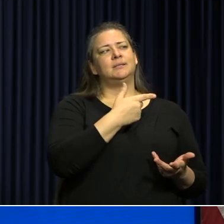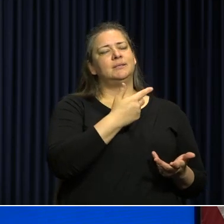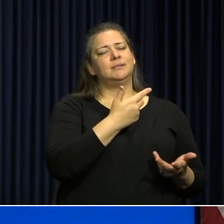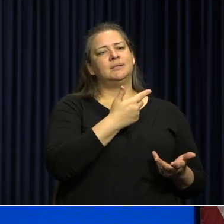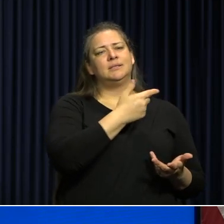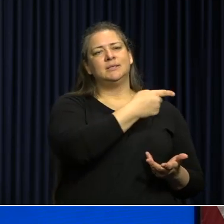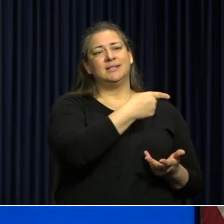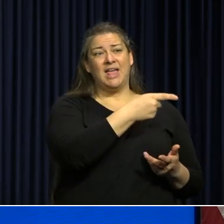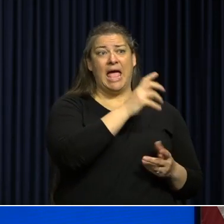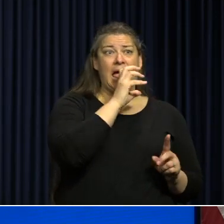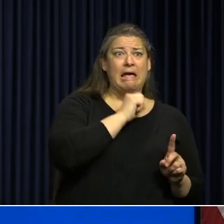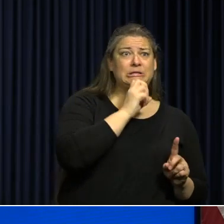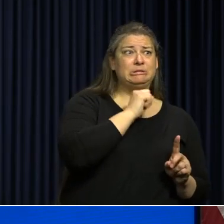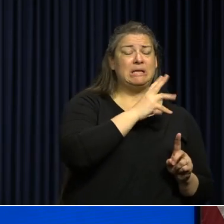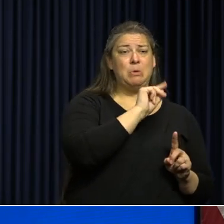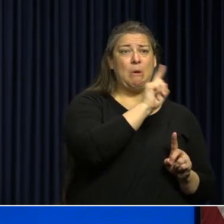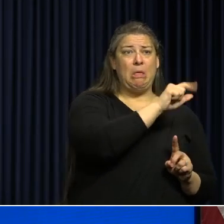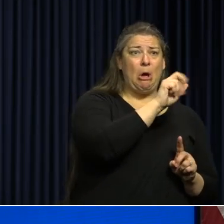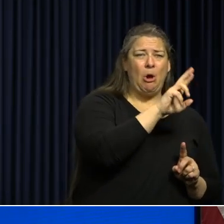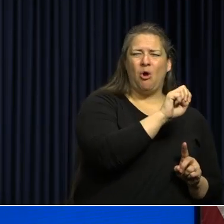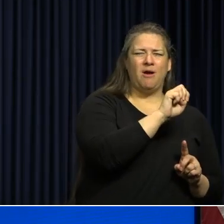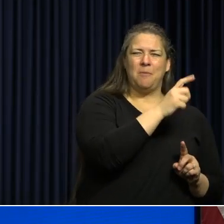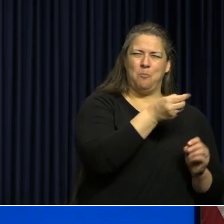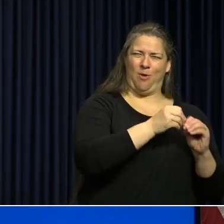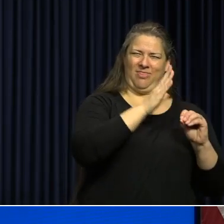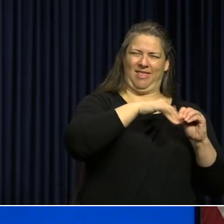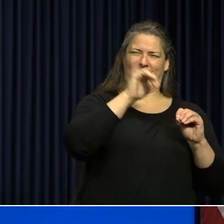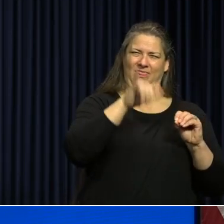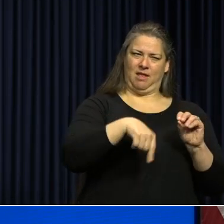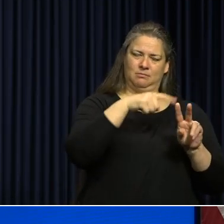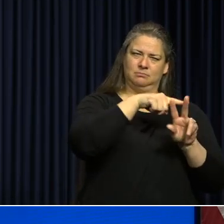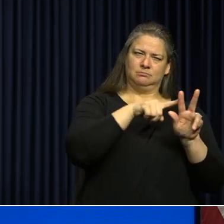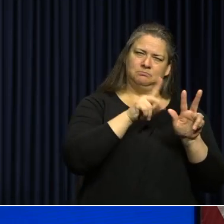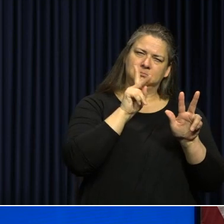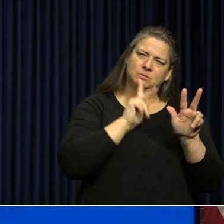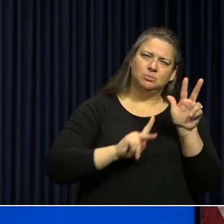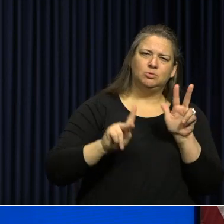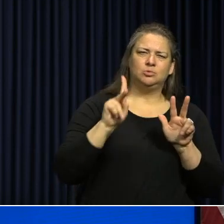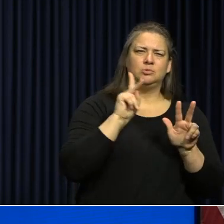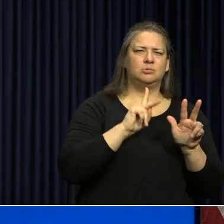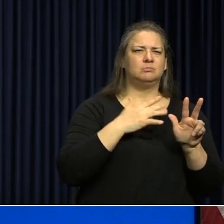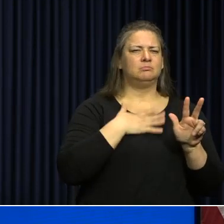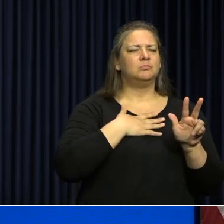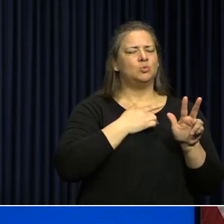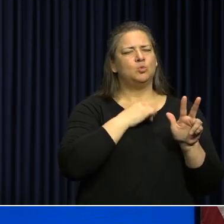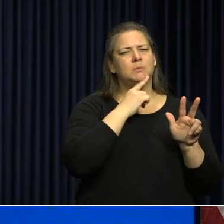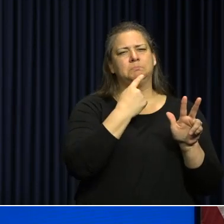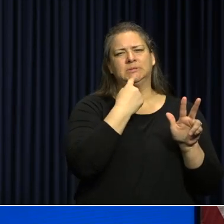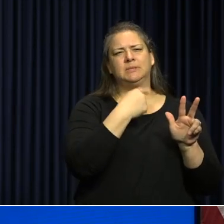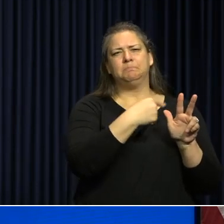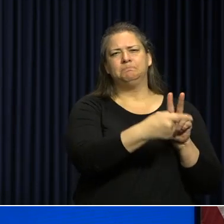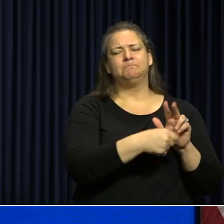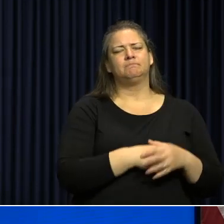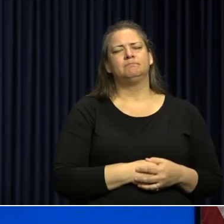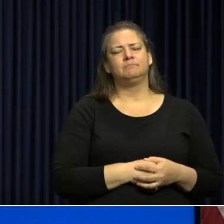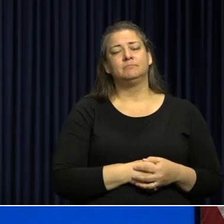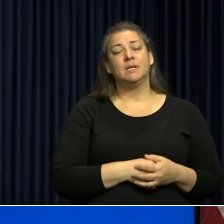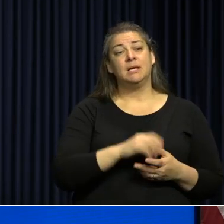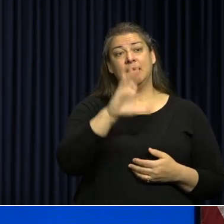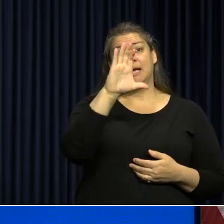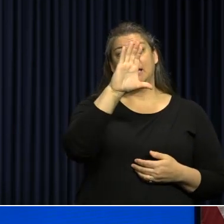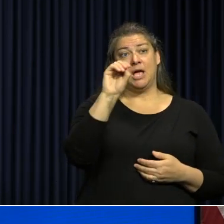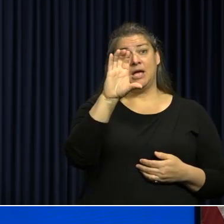than ages and locations. They're people that we are going to miss. New cases by